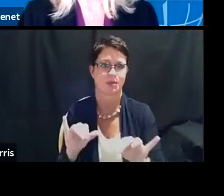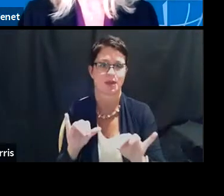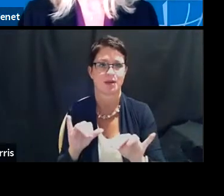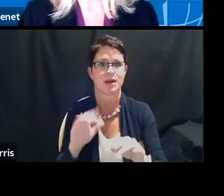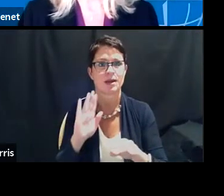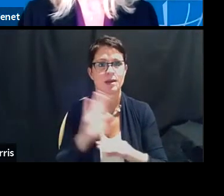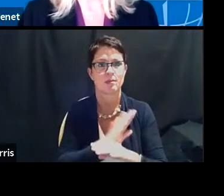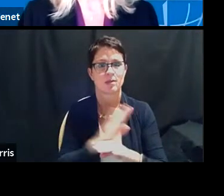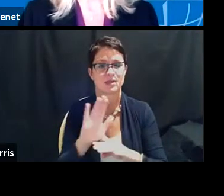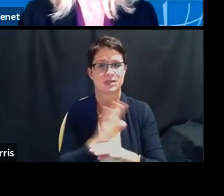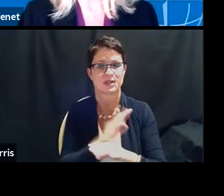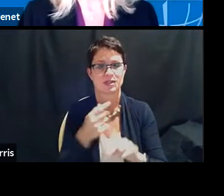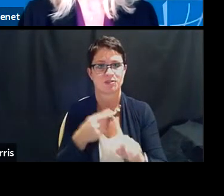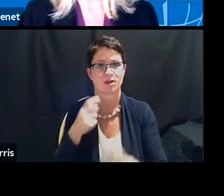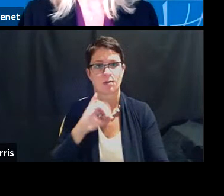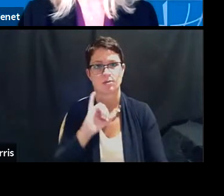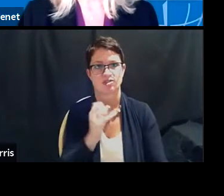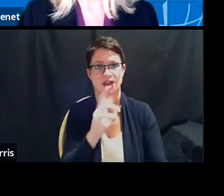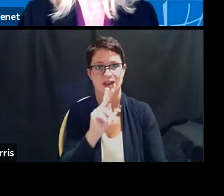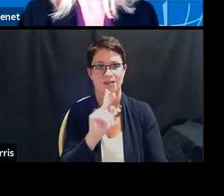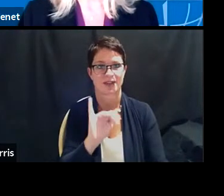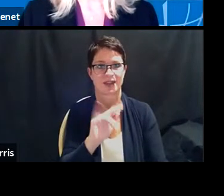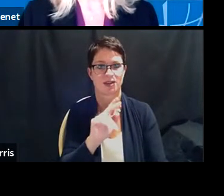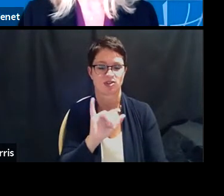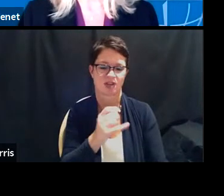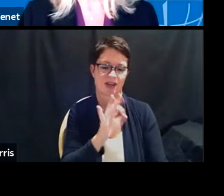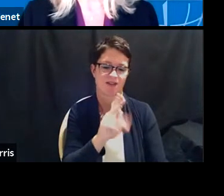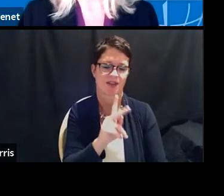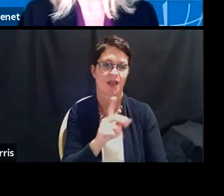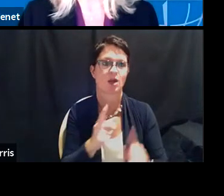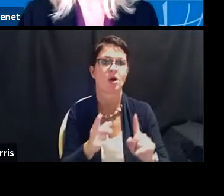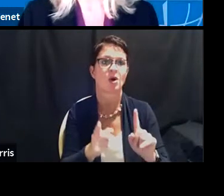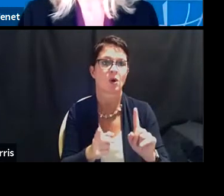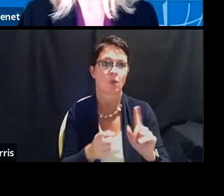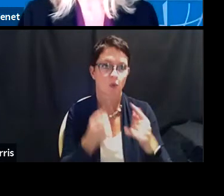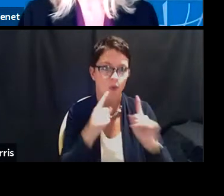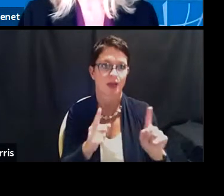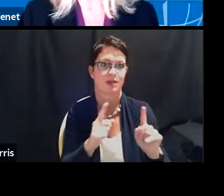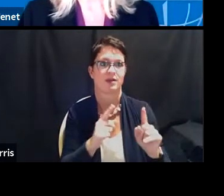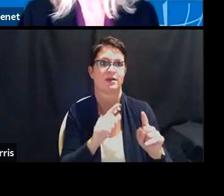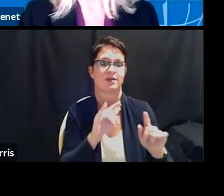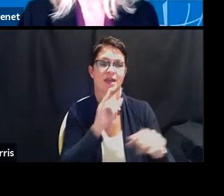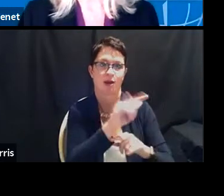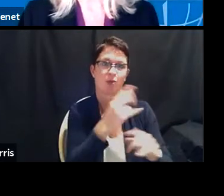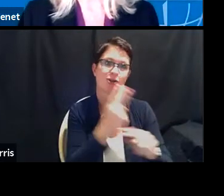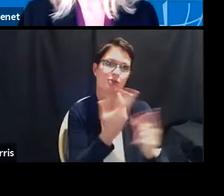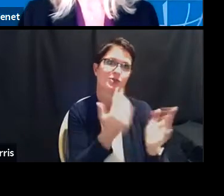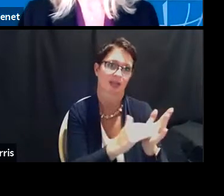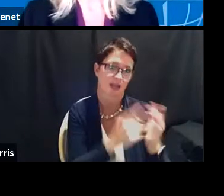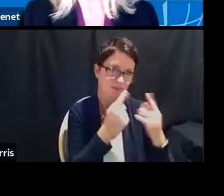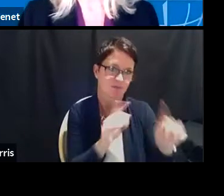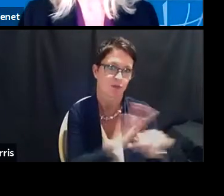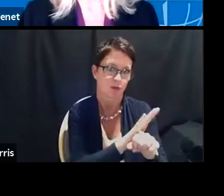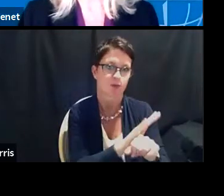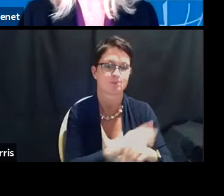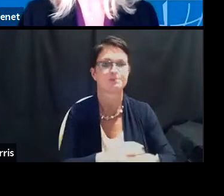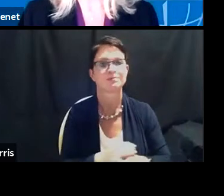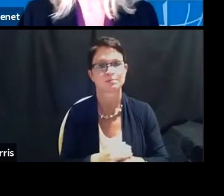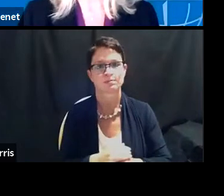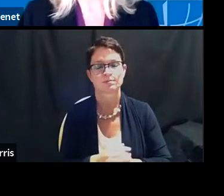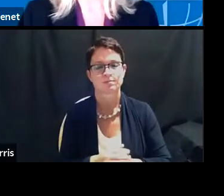of JFK work once that resumes full force. I think there are lots of